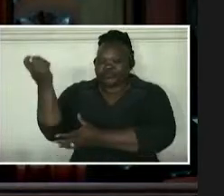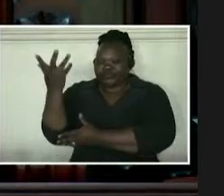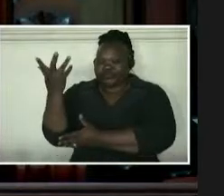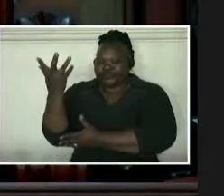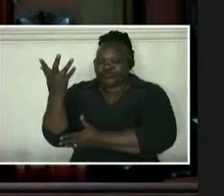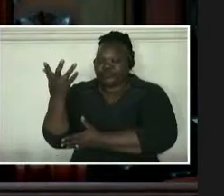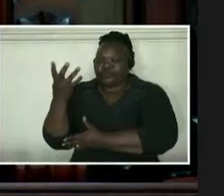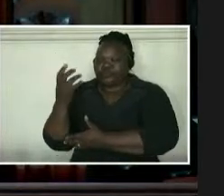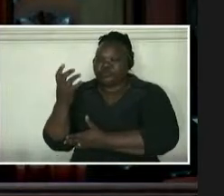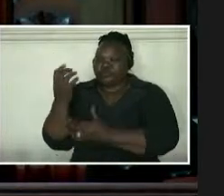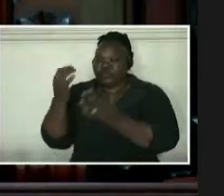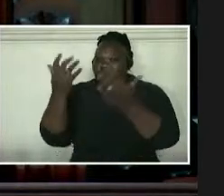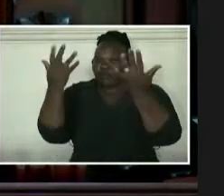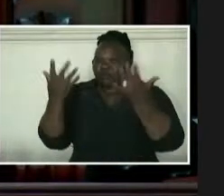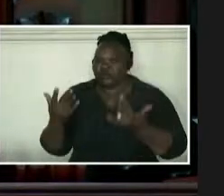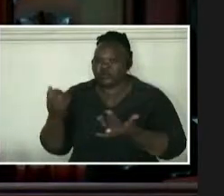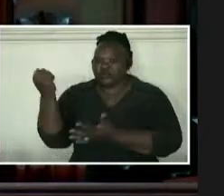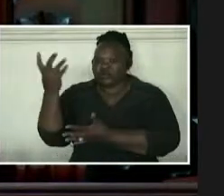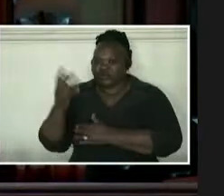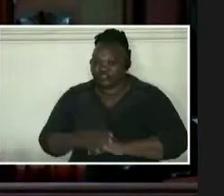her budget speech